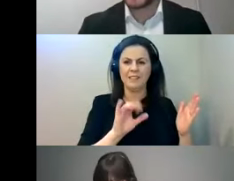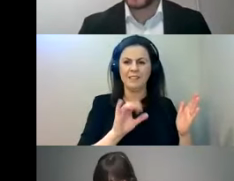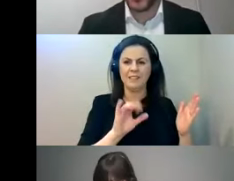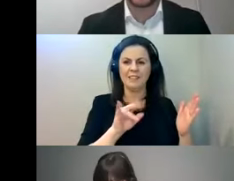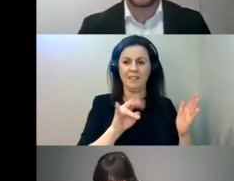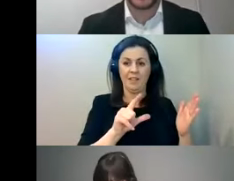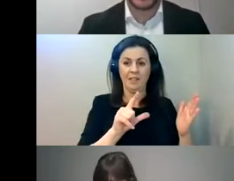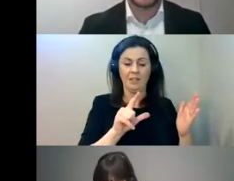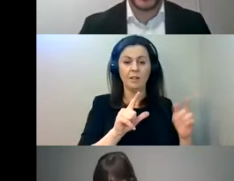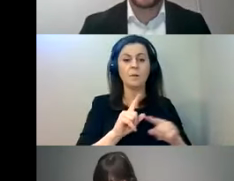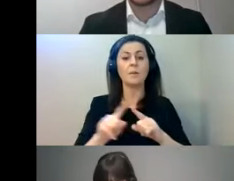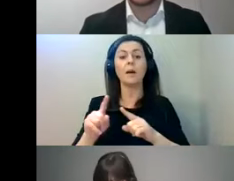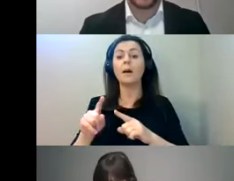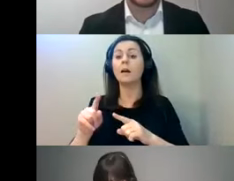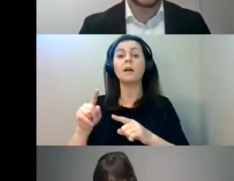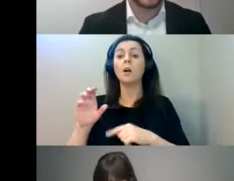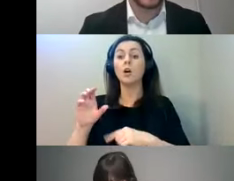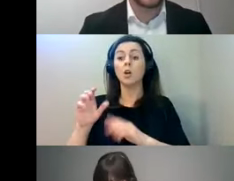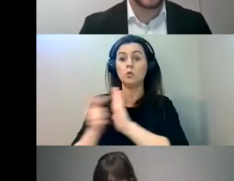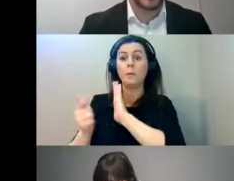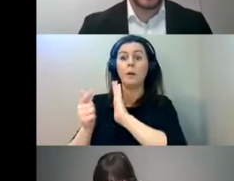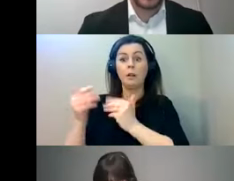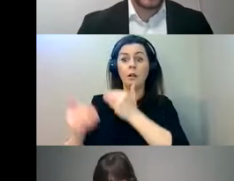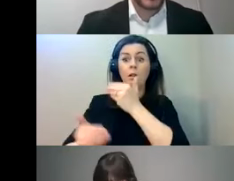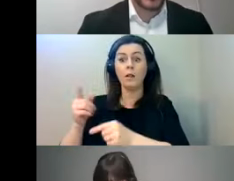initiate criminal proceedings and bring charges criminally.